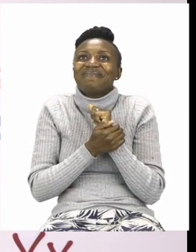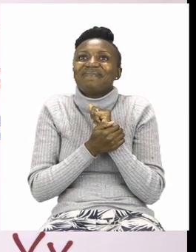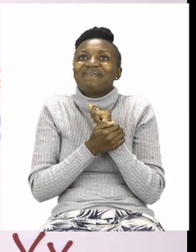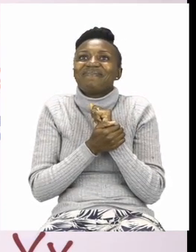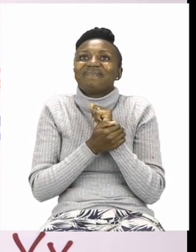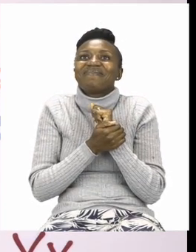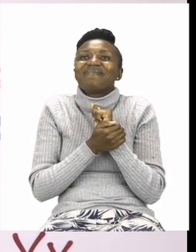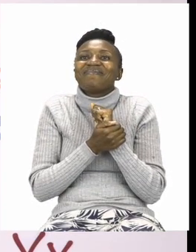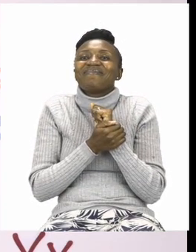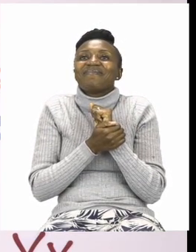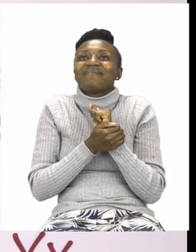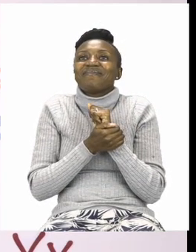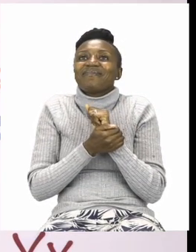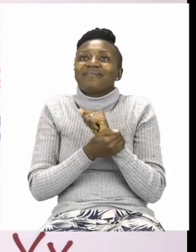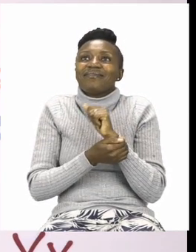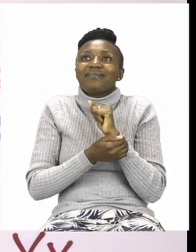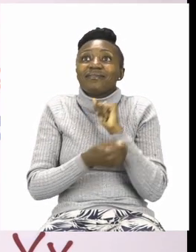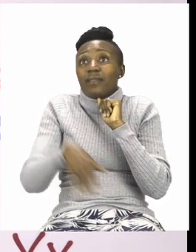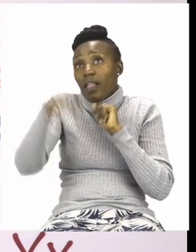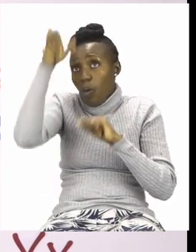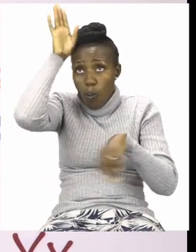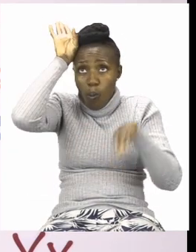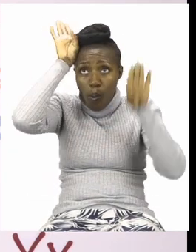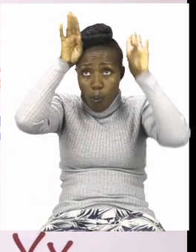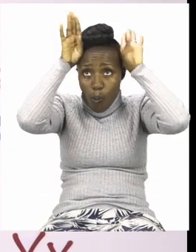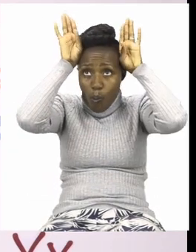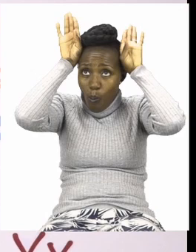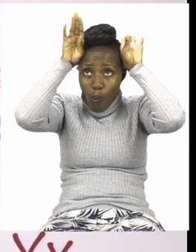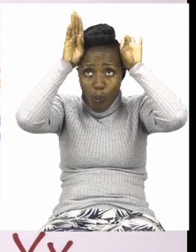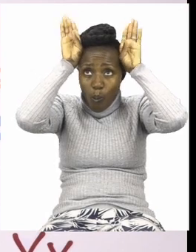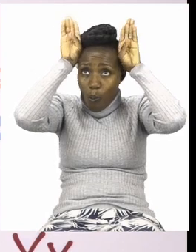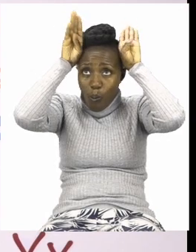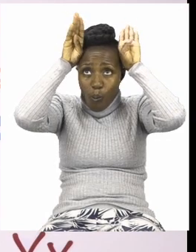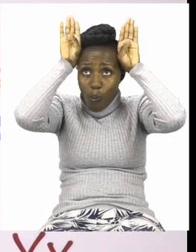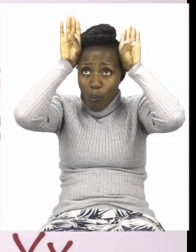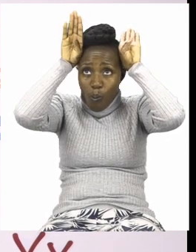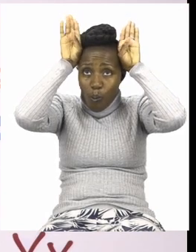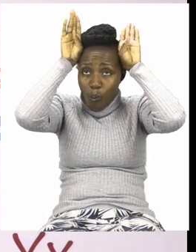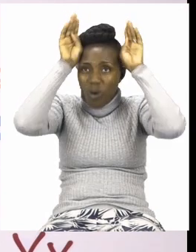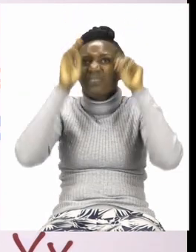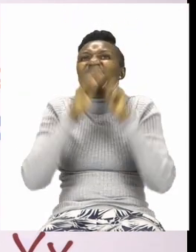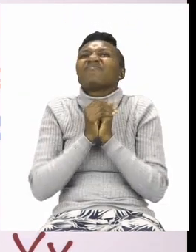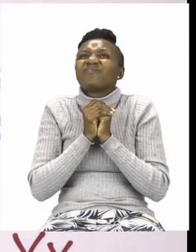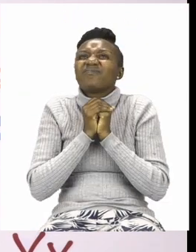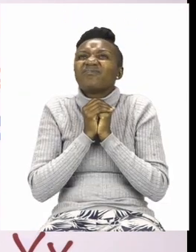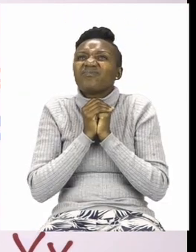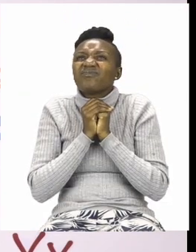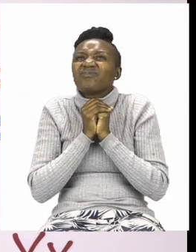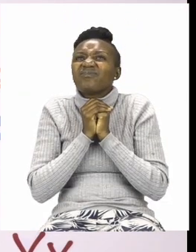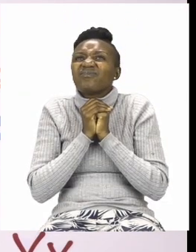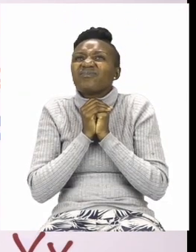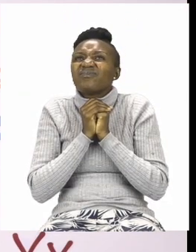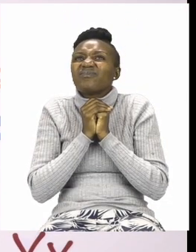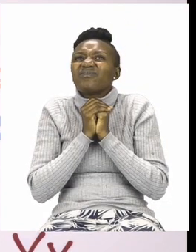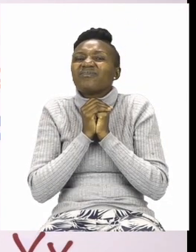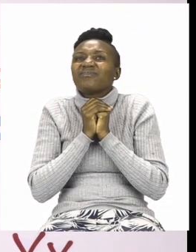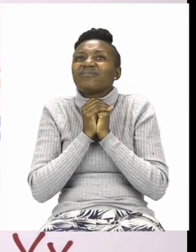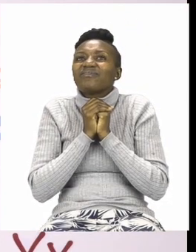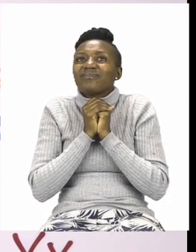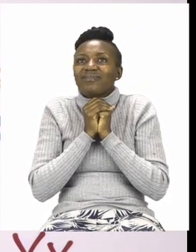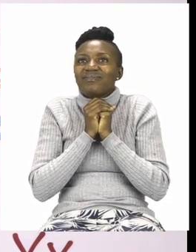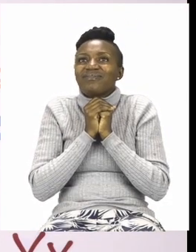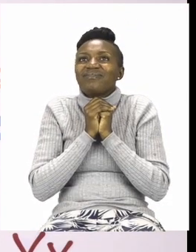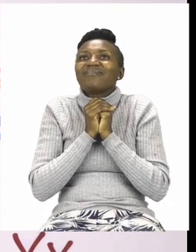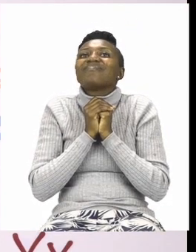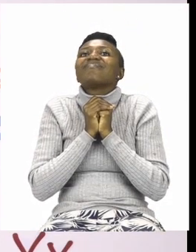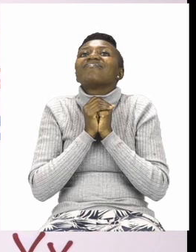The next one we have is a donkey. No, this is not the donkey from Shrek. This is just